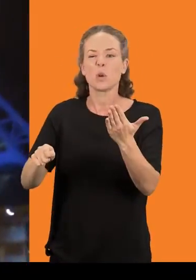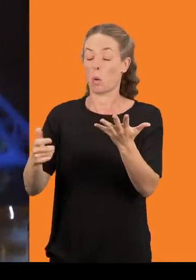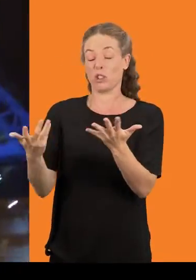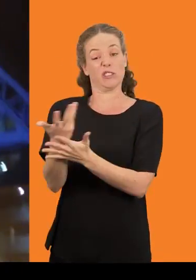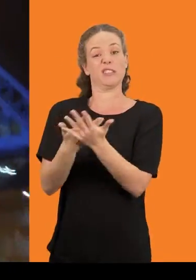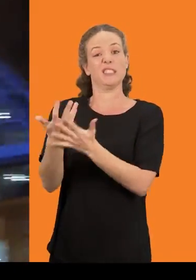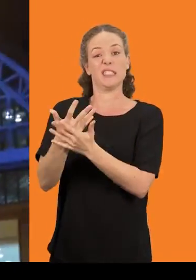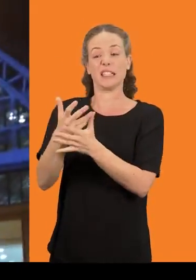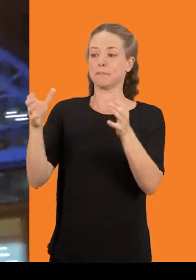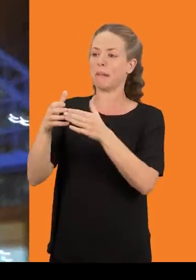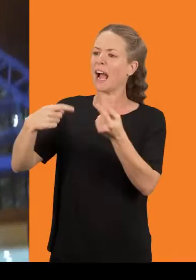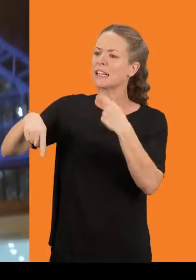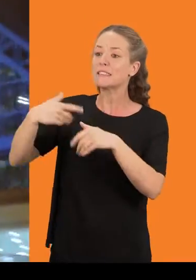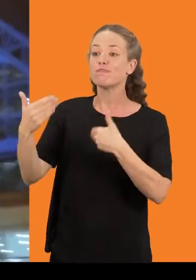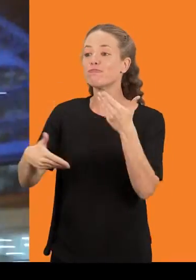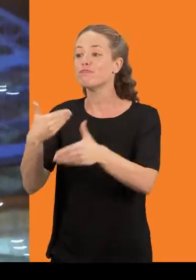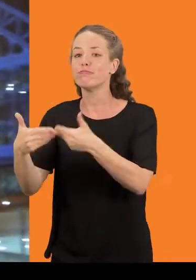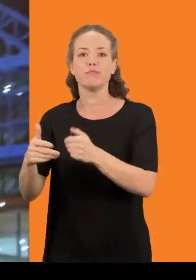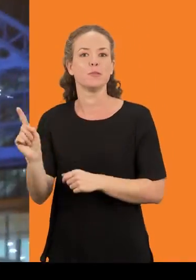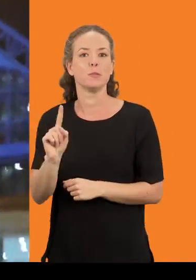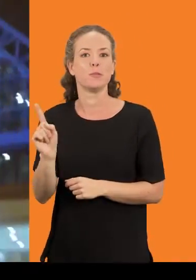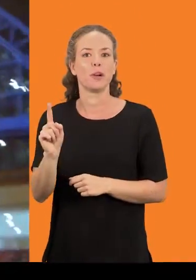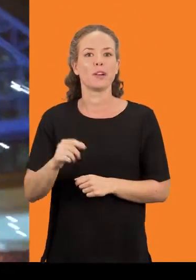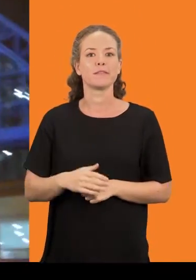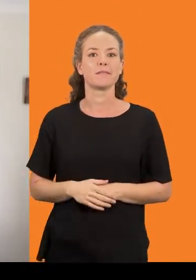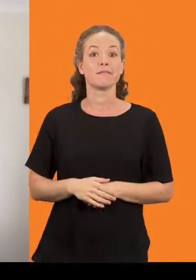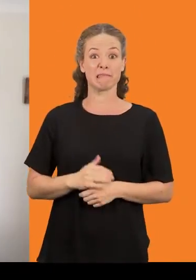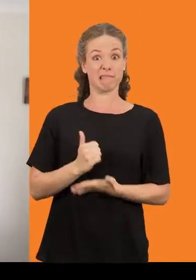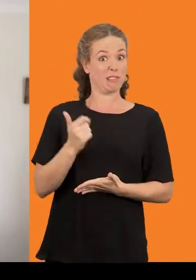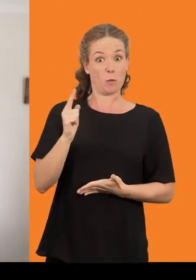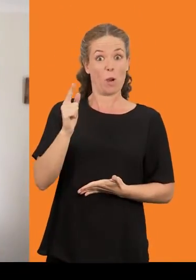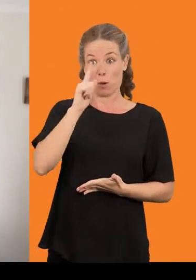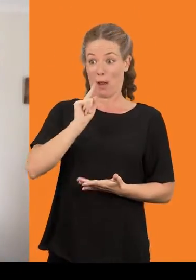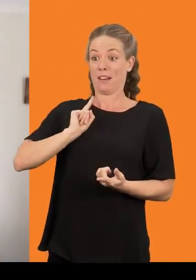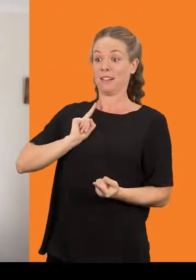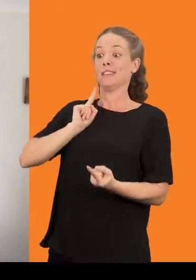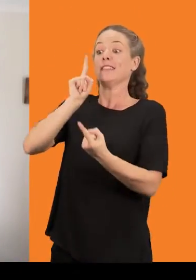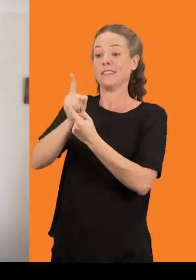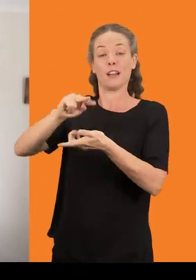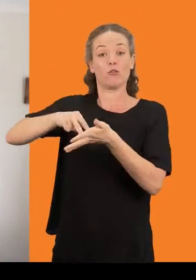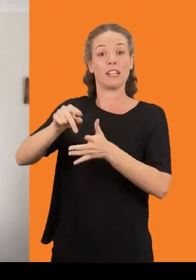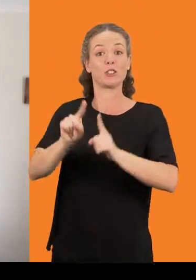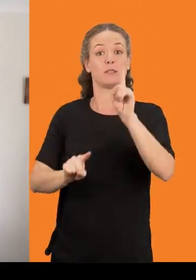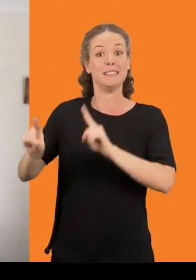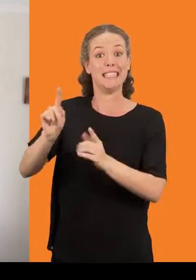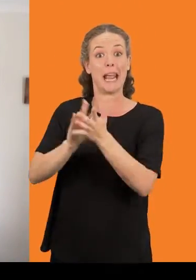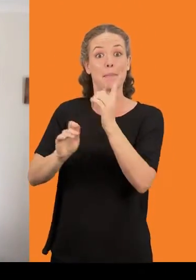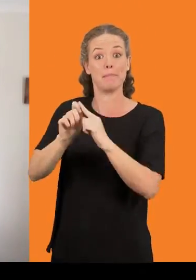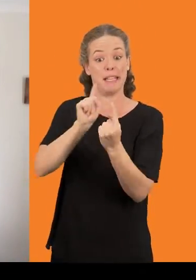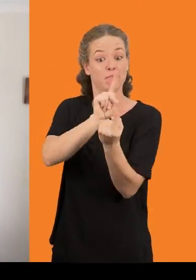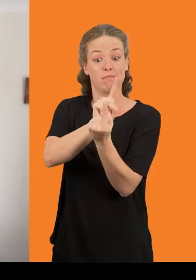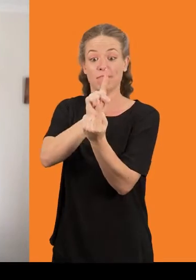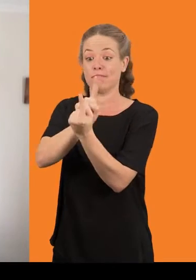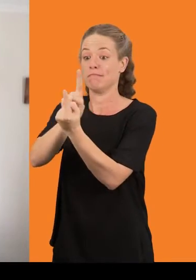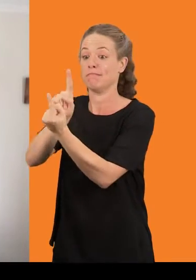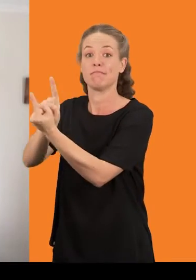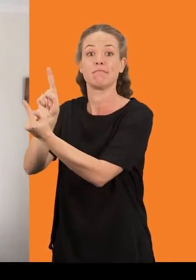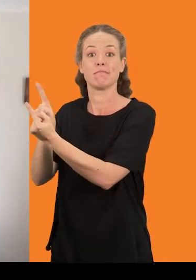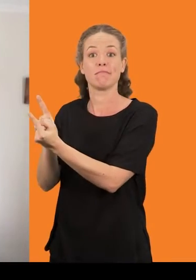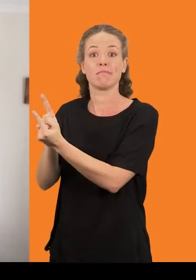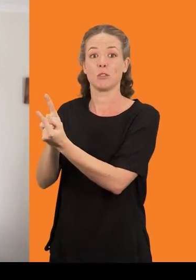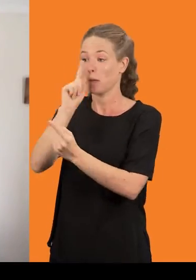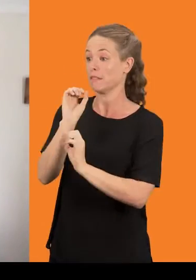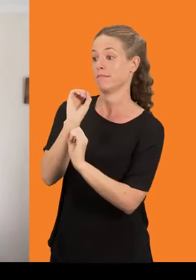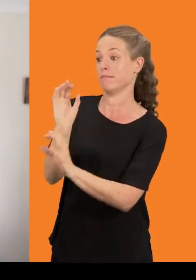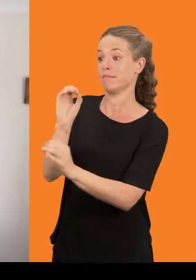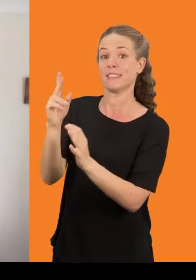their policies ahead of the next general election or just to have a discussion about what the party's doing. And the great thing is about this is that you can arrange meetings of MPs